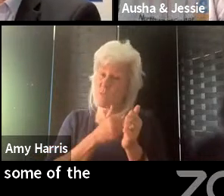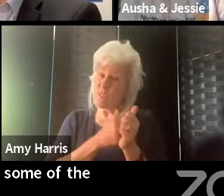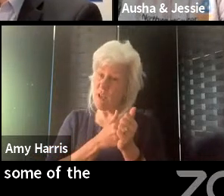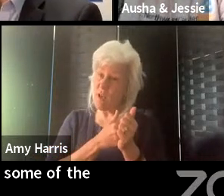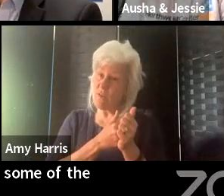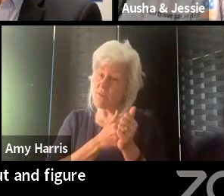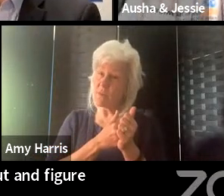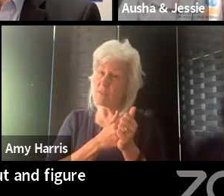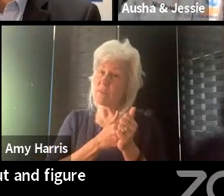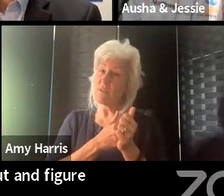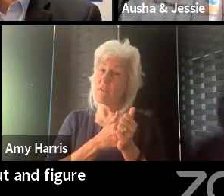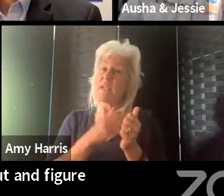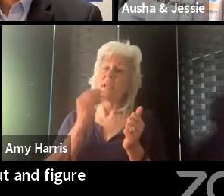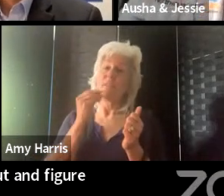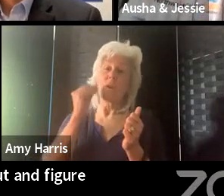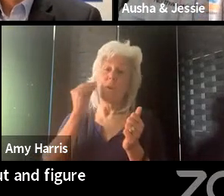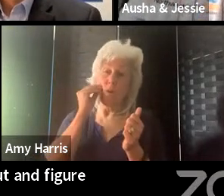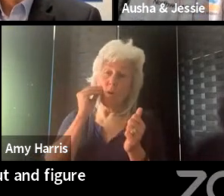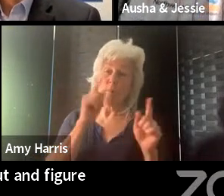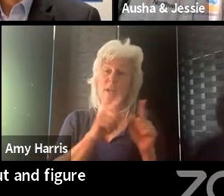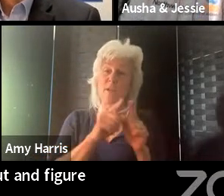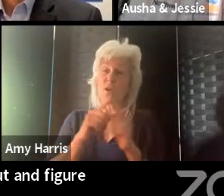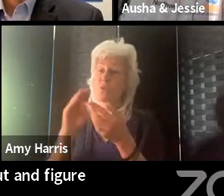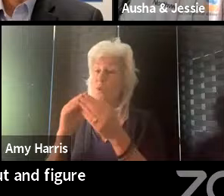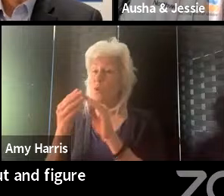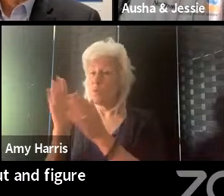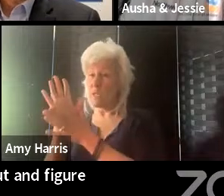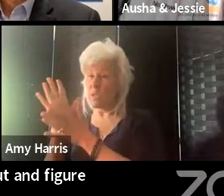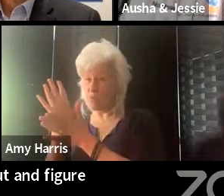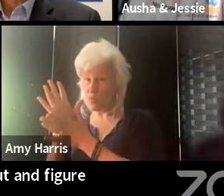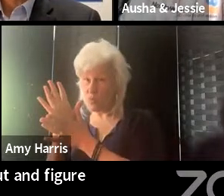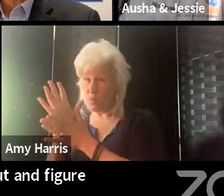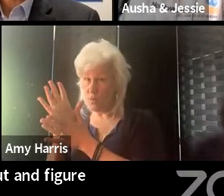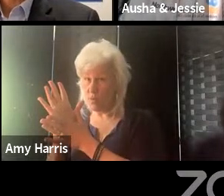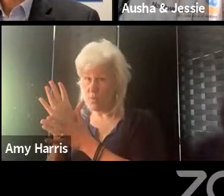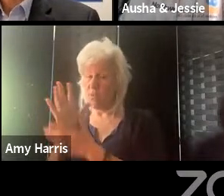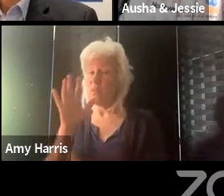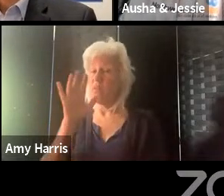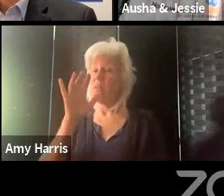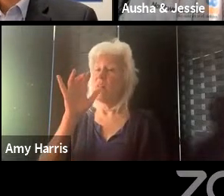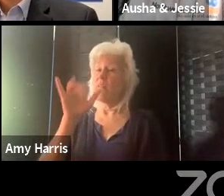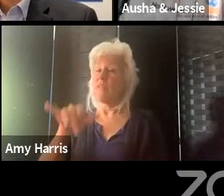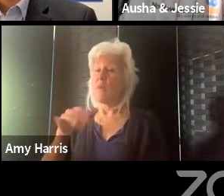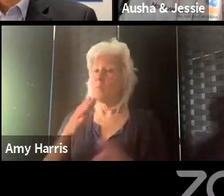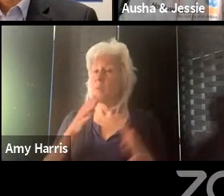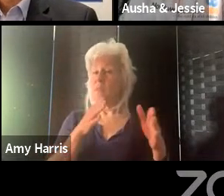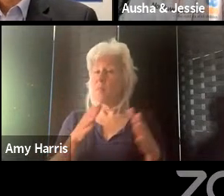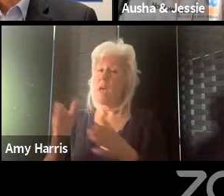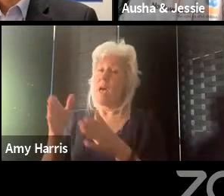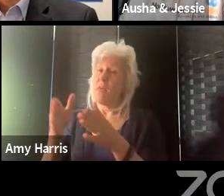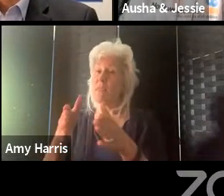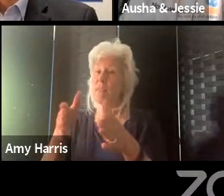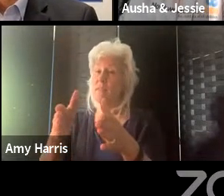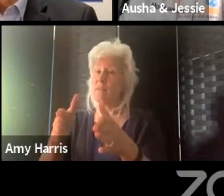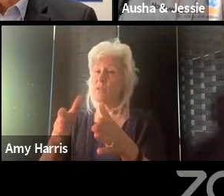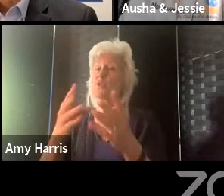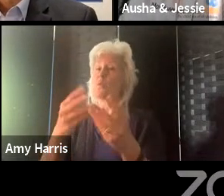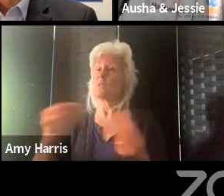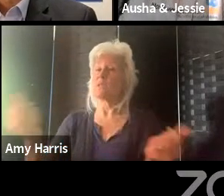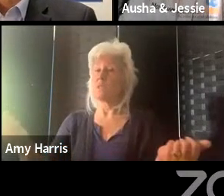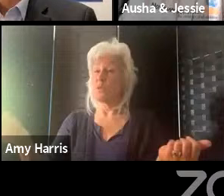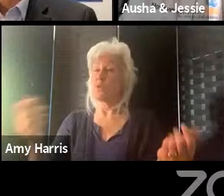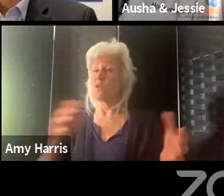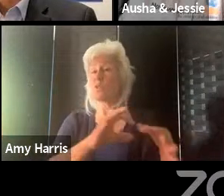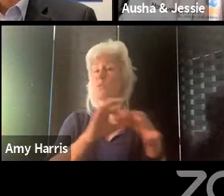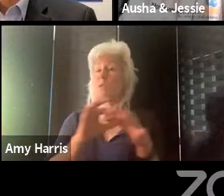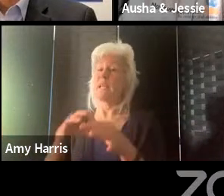the home and also in the community and school. I would say that that would be the pathway to a solution pertaining to